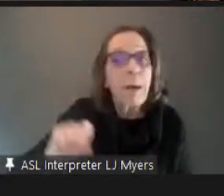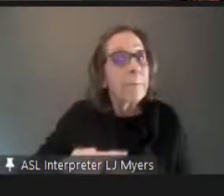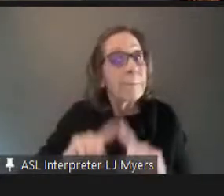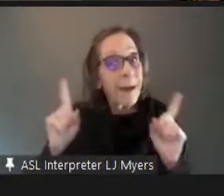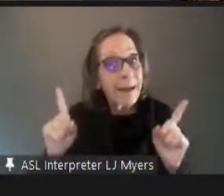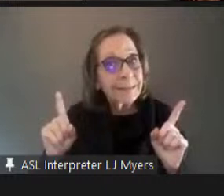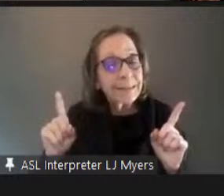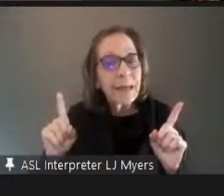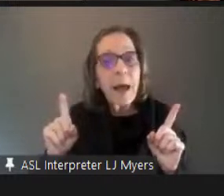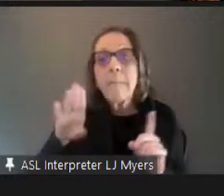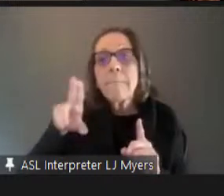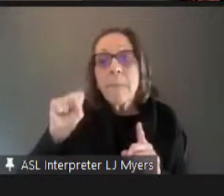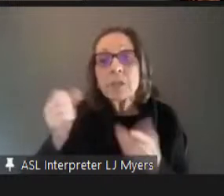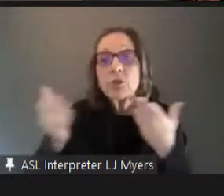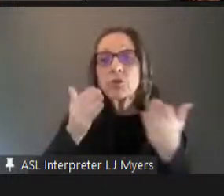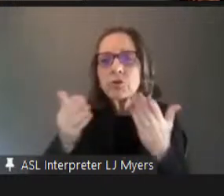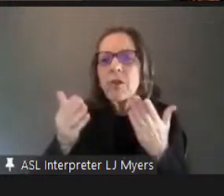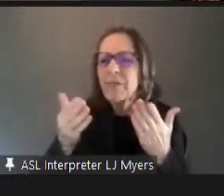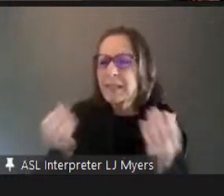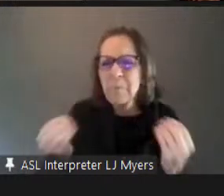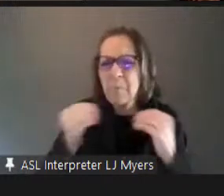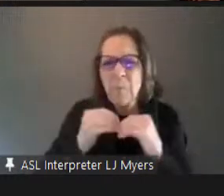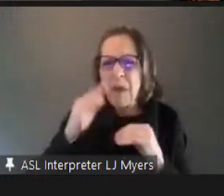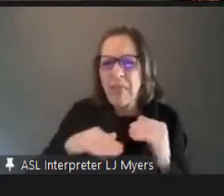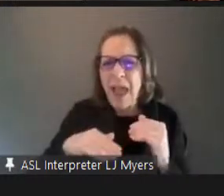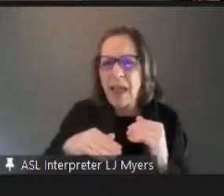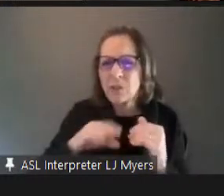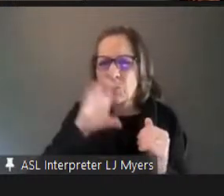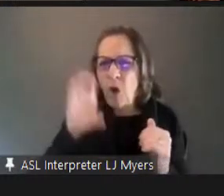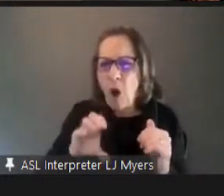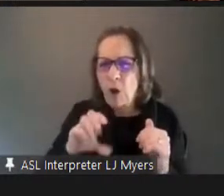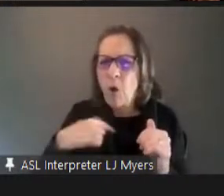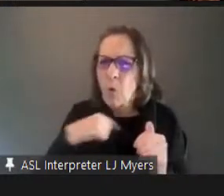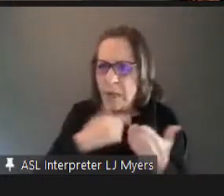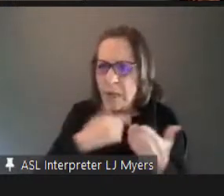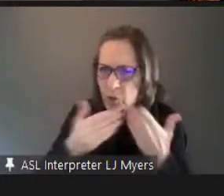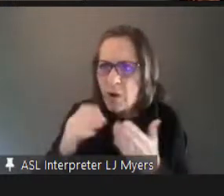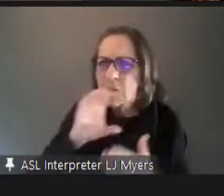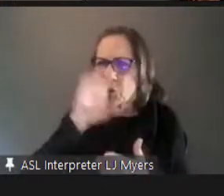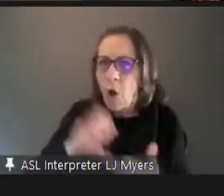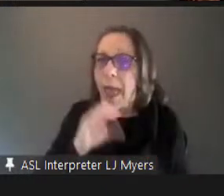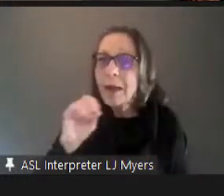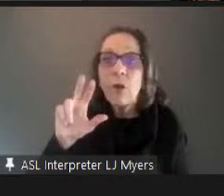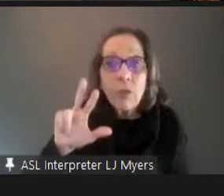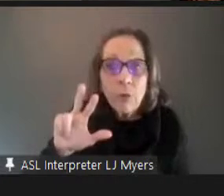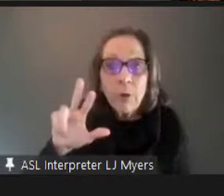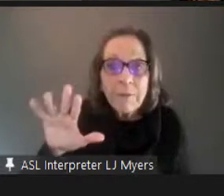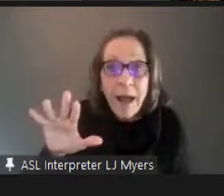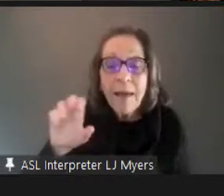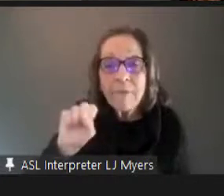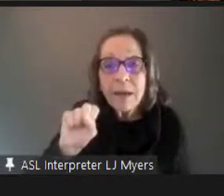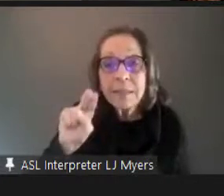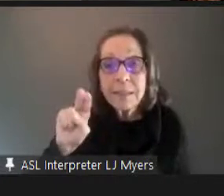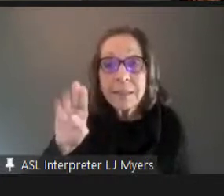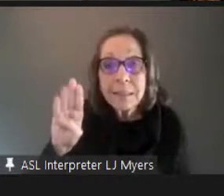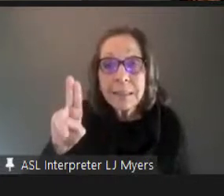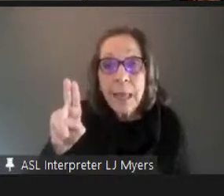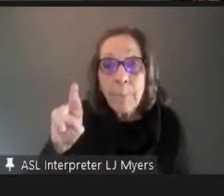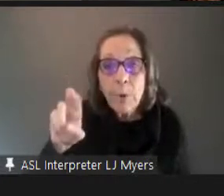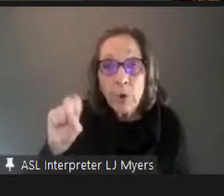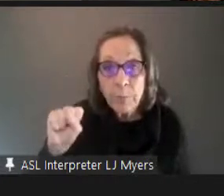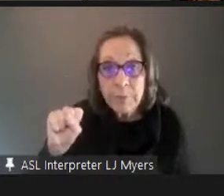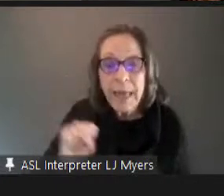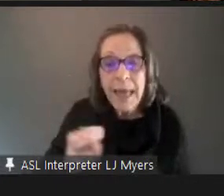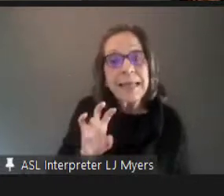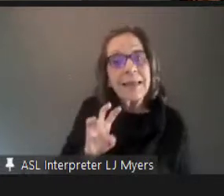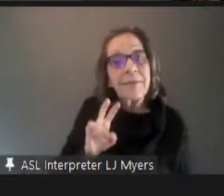the bus service serves more than just the city of Chicago. We serve the city and 35 suburbs, and 72% of the